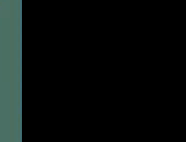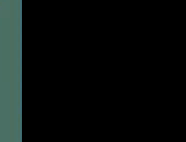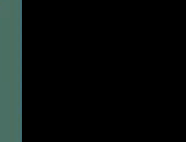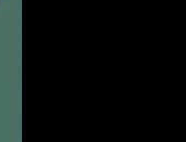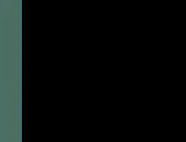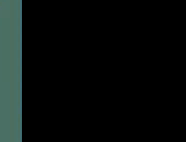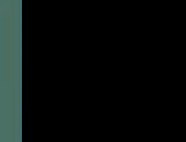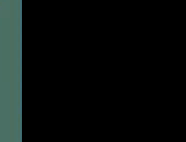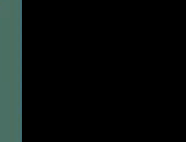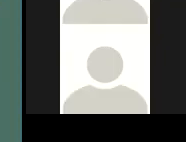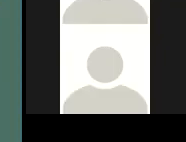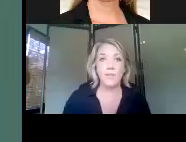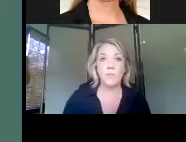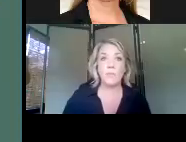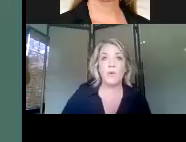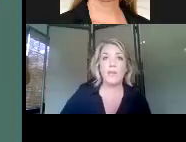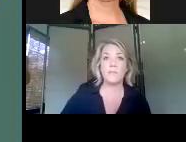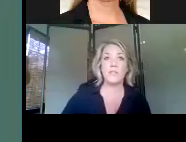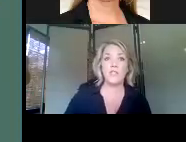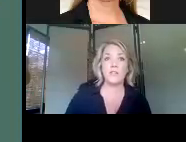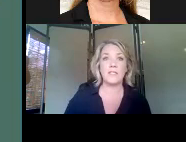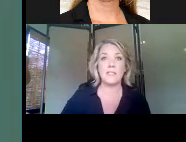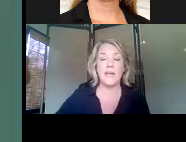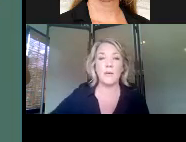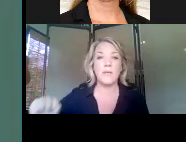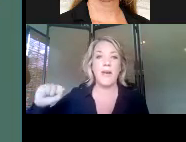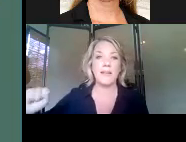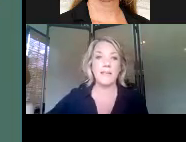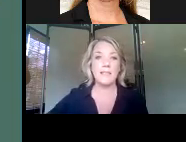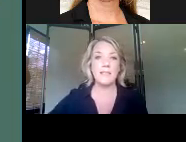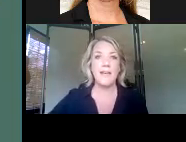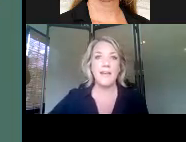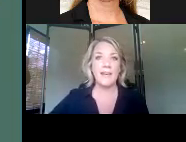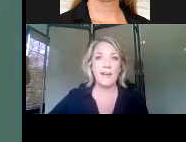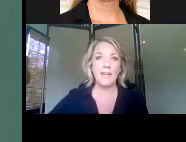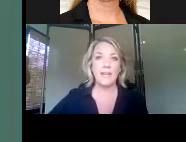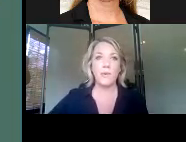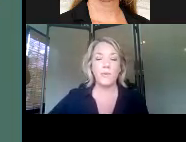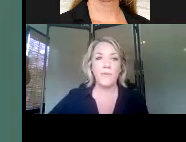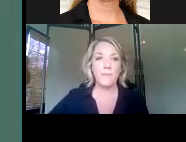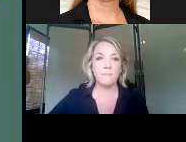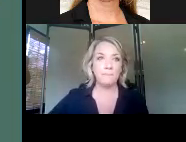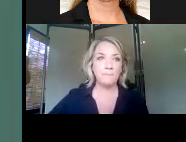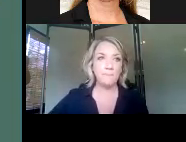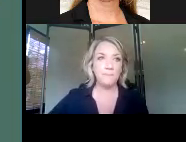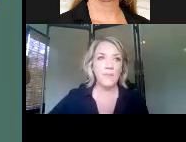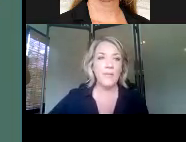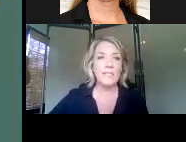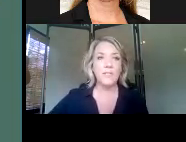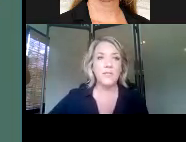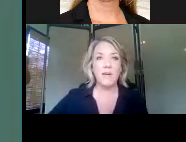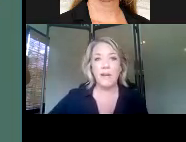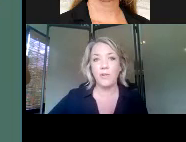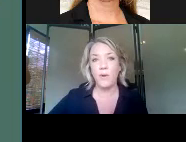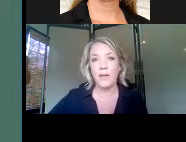and hard of hearing, and those with speech disorders with programs and services to help them access and navigate the world around them. We